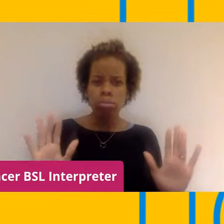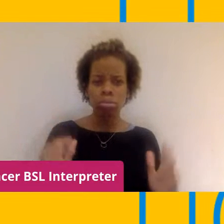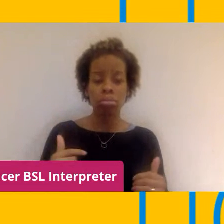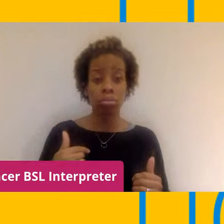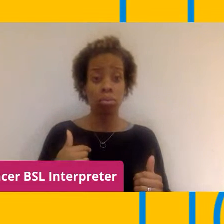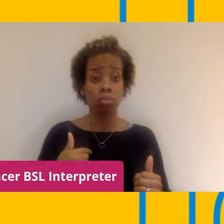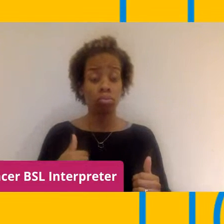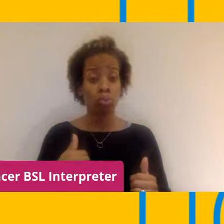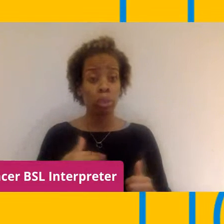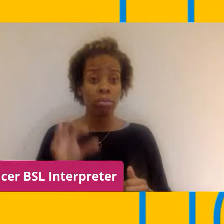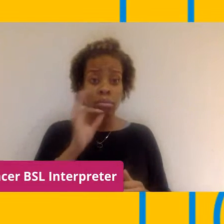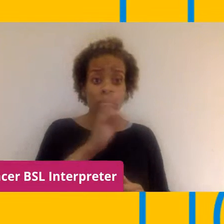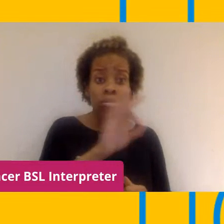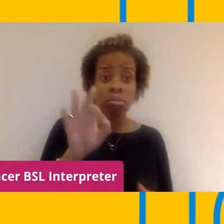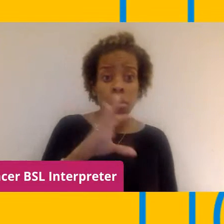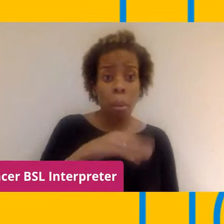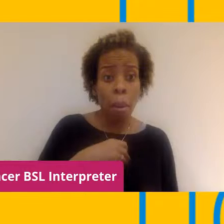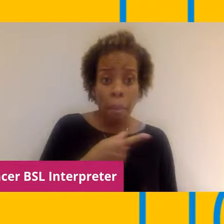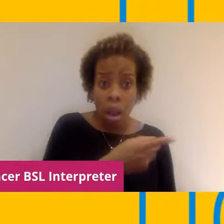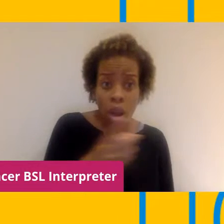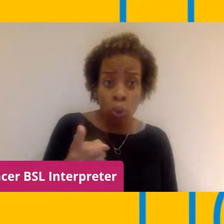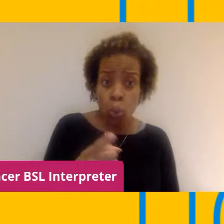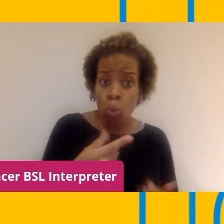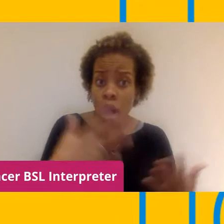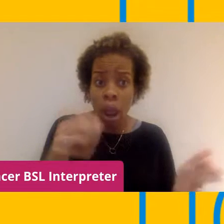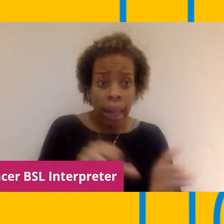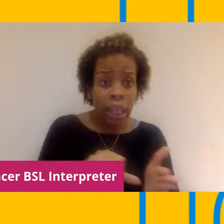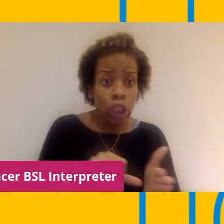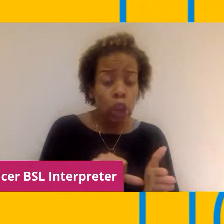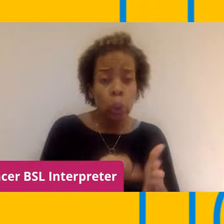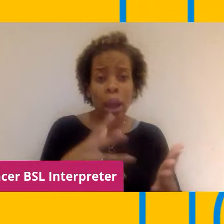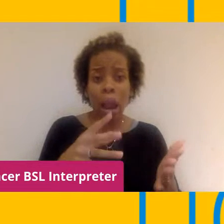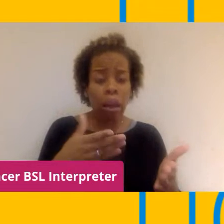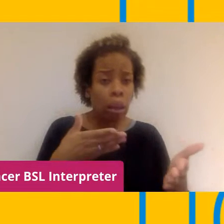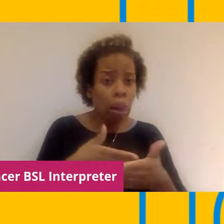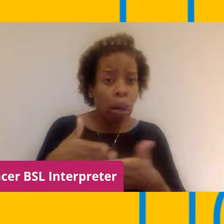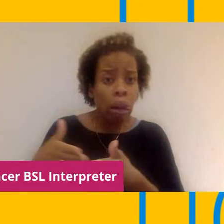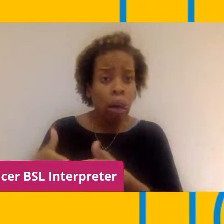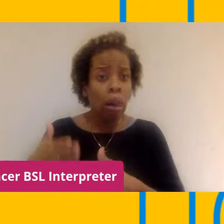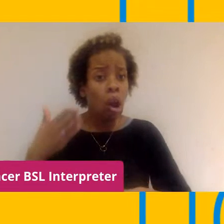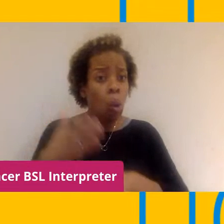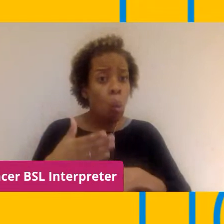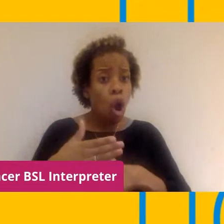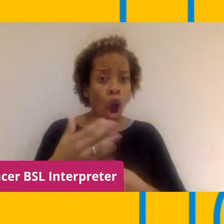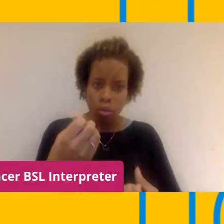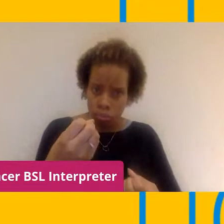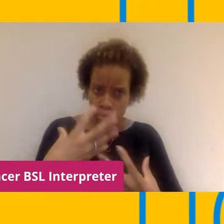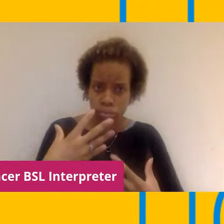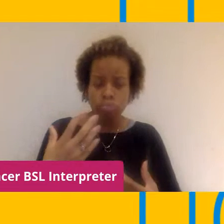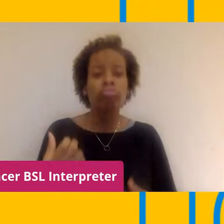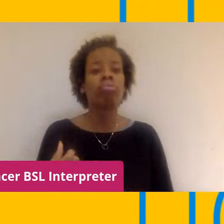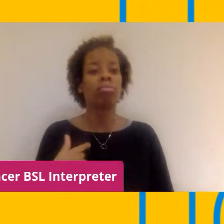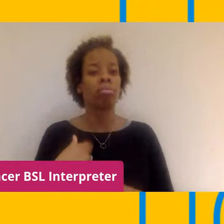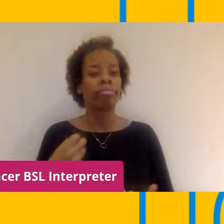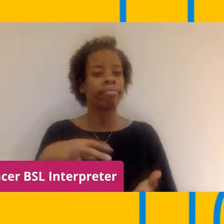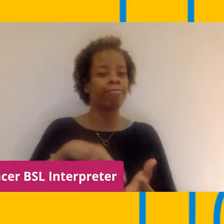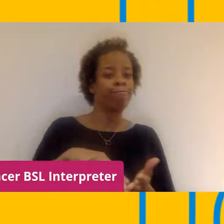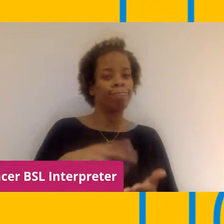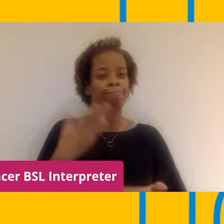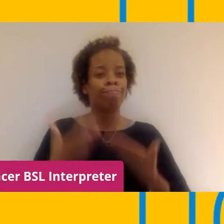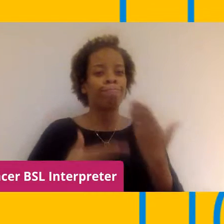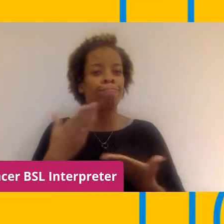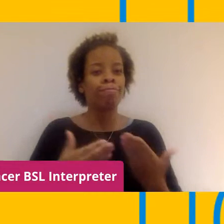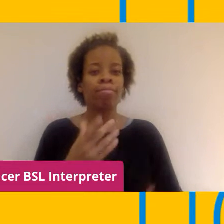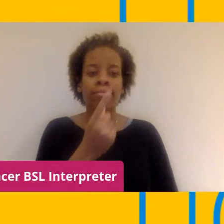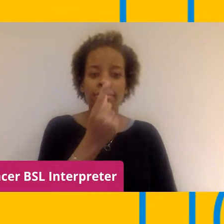floor, with members getting the chance to air any issues they're coming across at work. And we usually also include